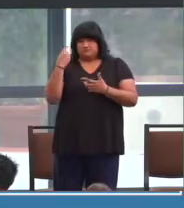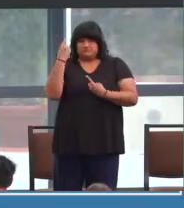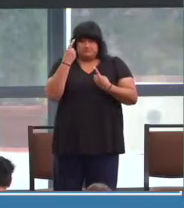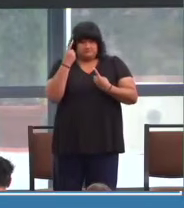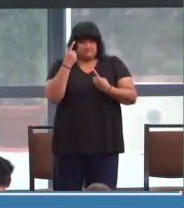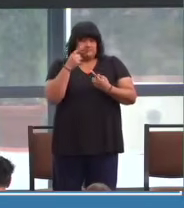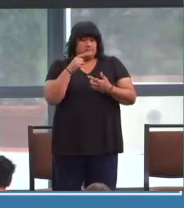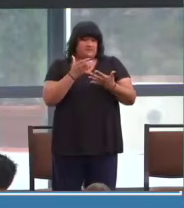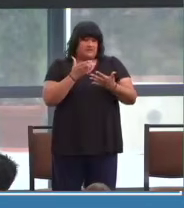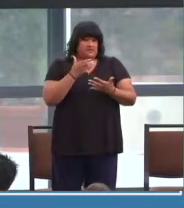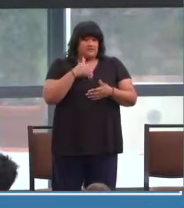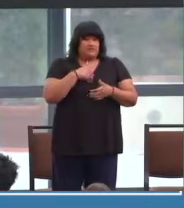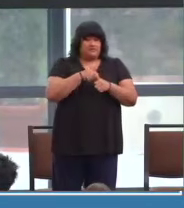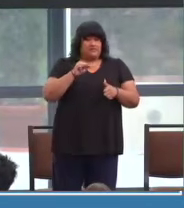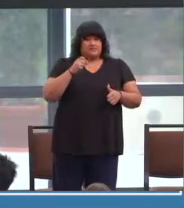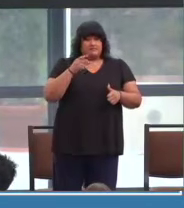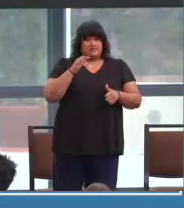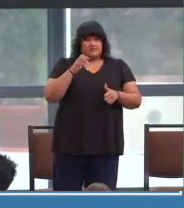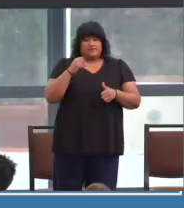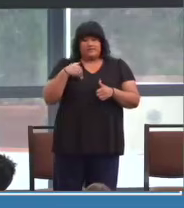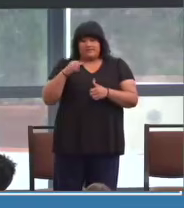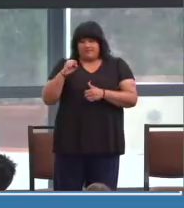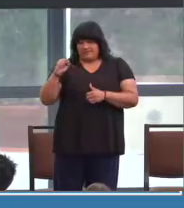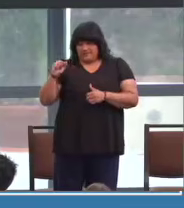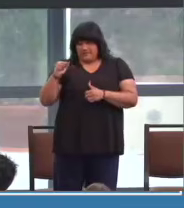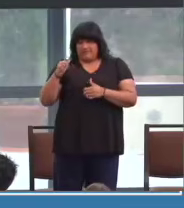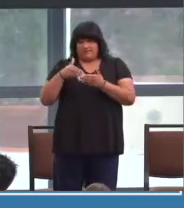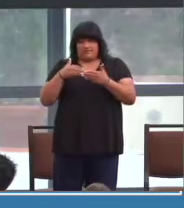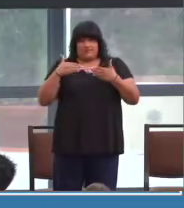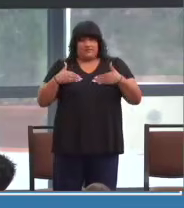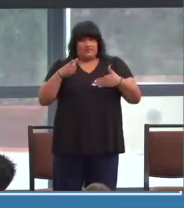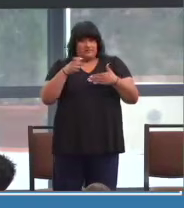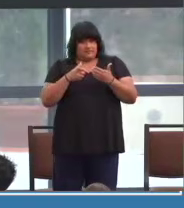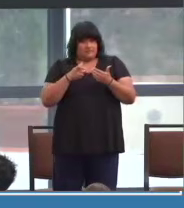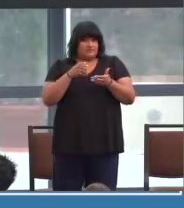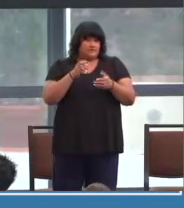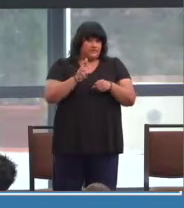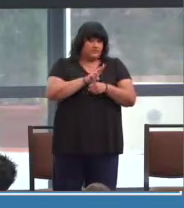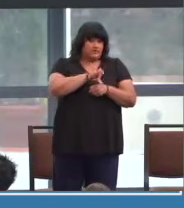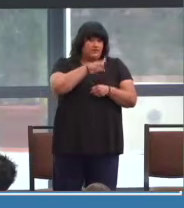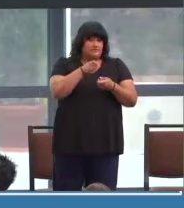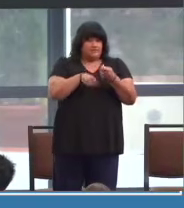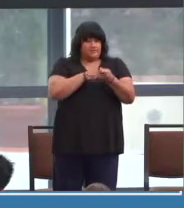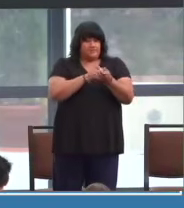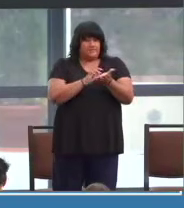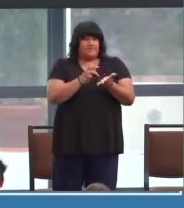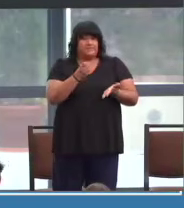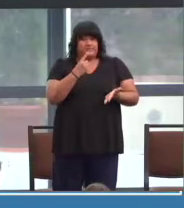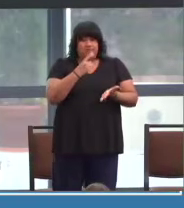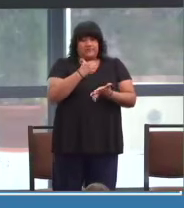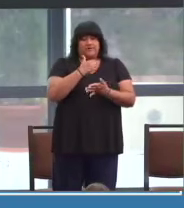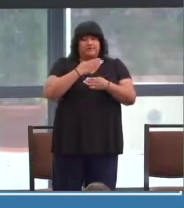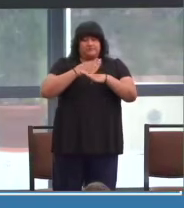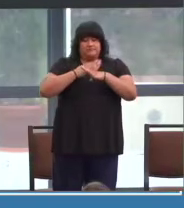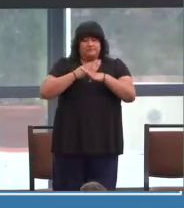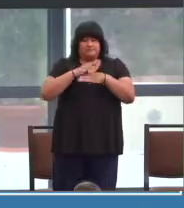aspirin. If you have an SSA antibody, you need to be on Plaquenil because that reduces the risk of conduction